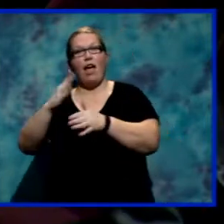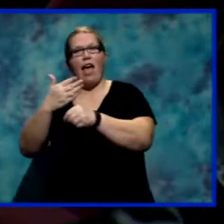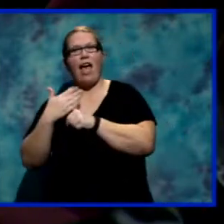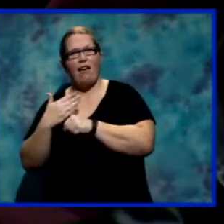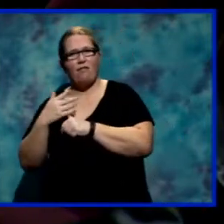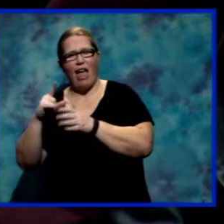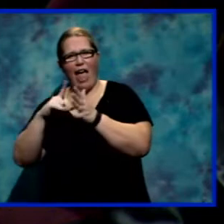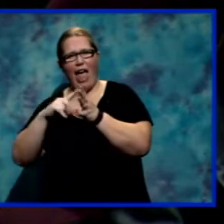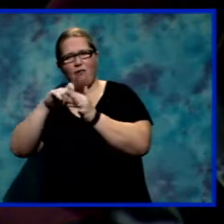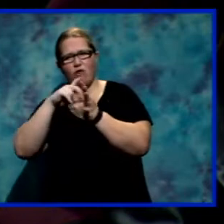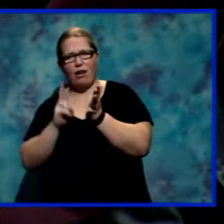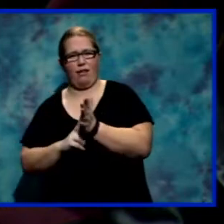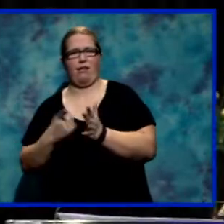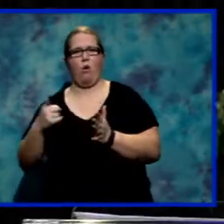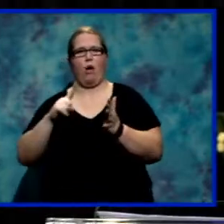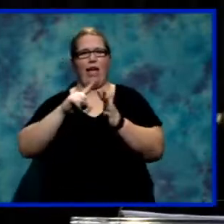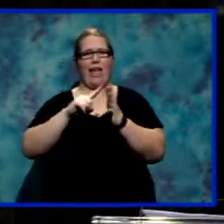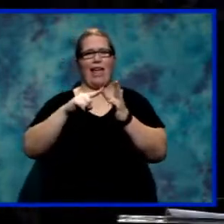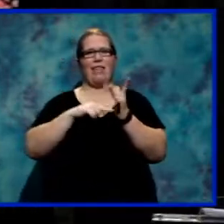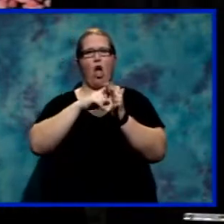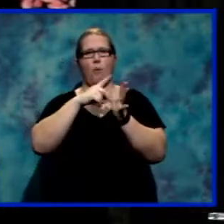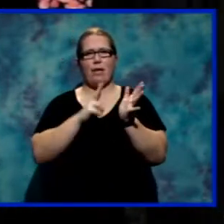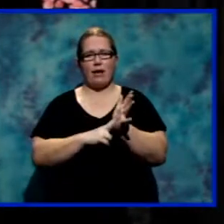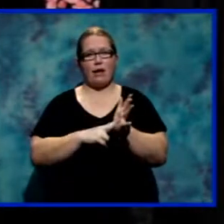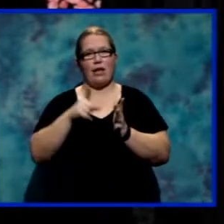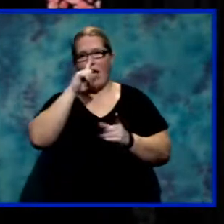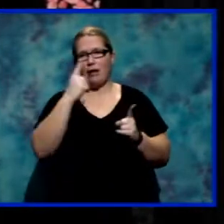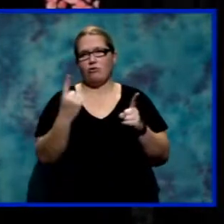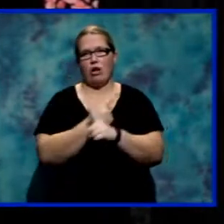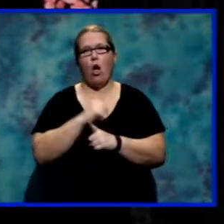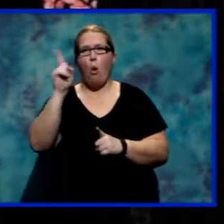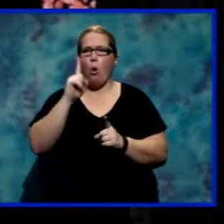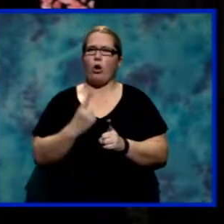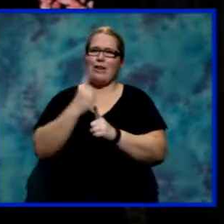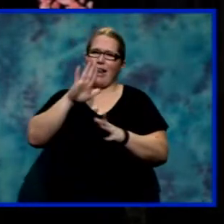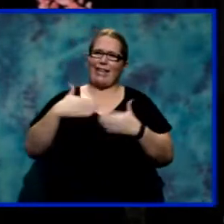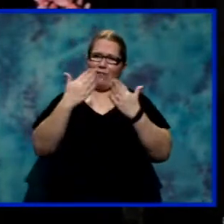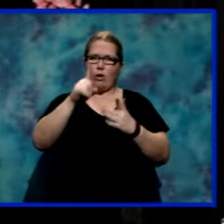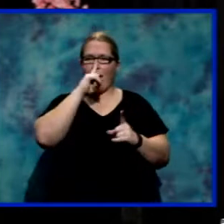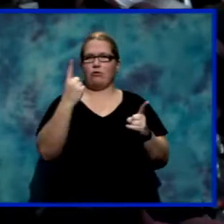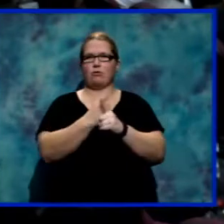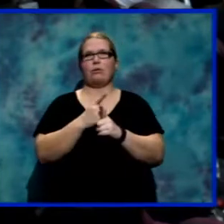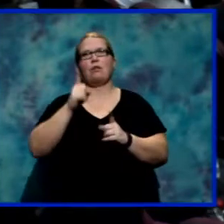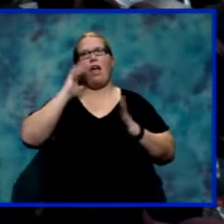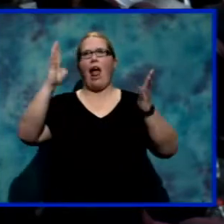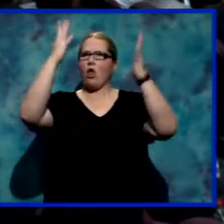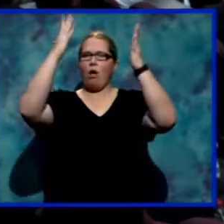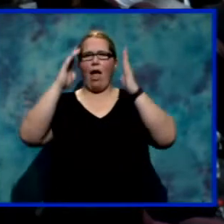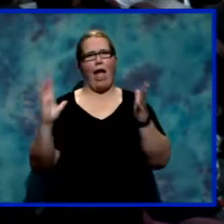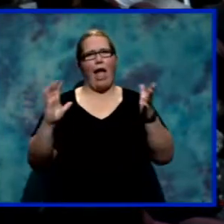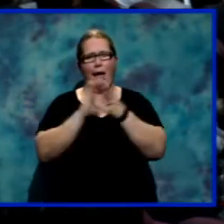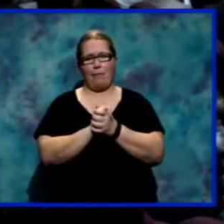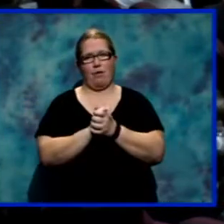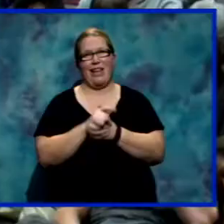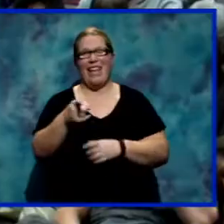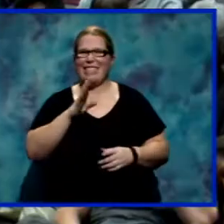black skin. Or an Ethiopian. What God has given you, you are. Can I see a hallelujah, amen? Amen? And to me, it's a sad thing